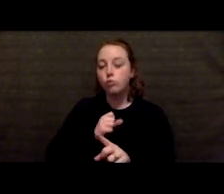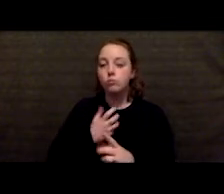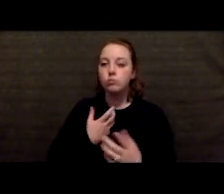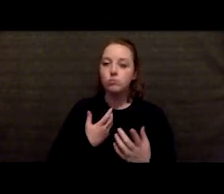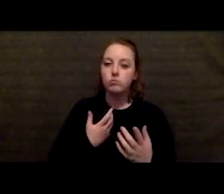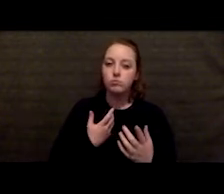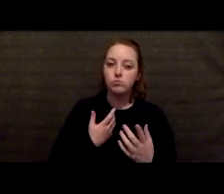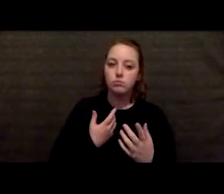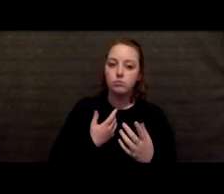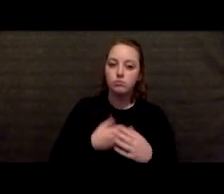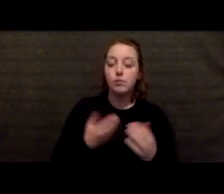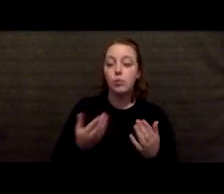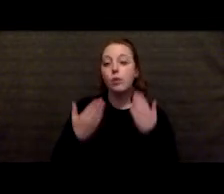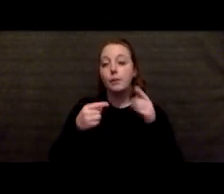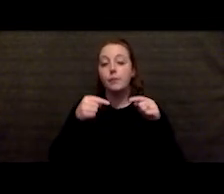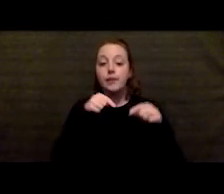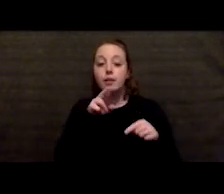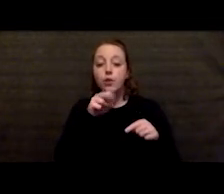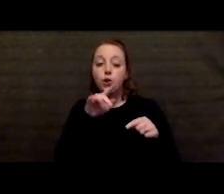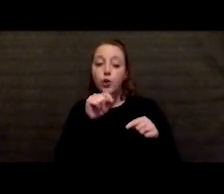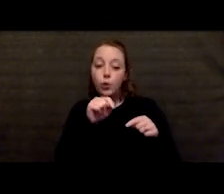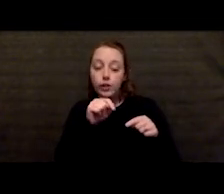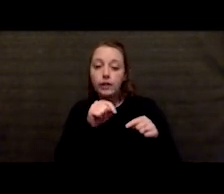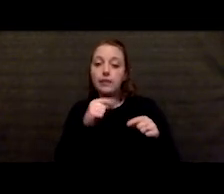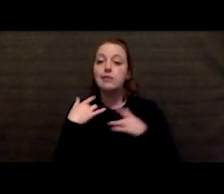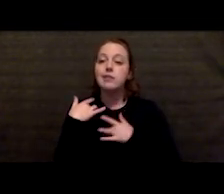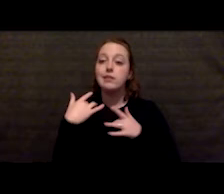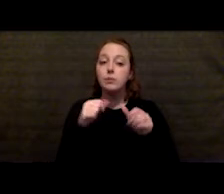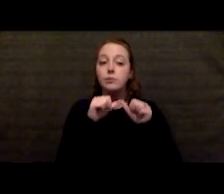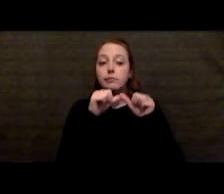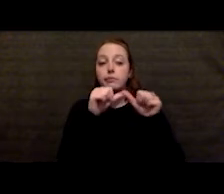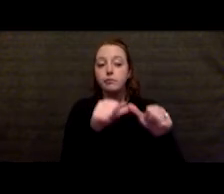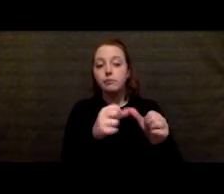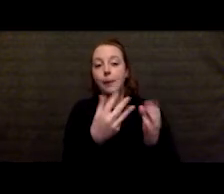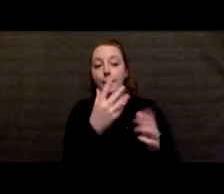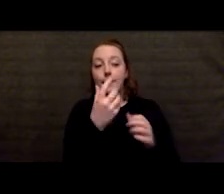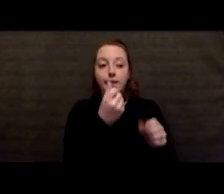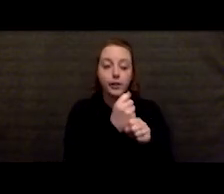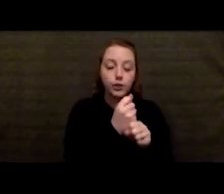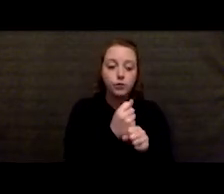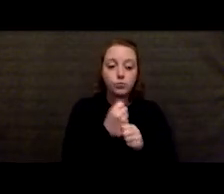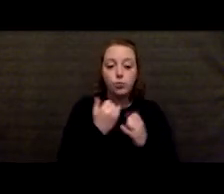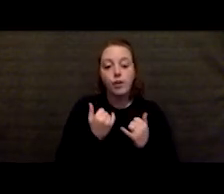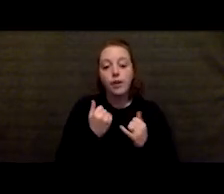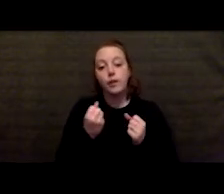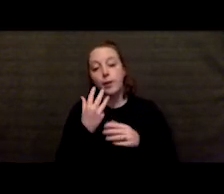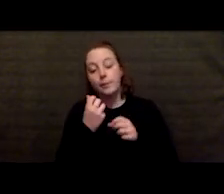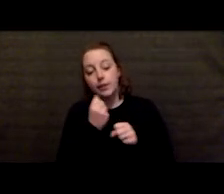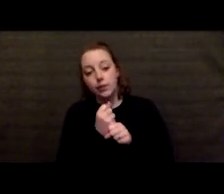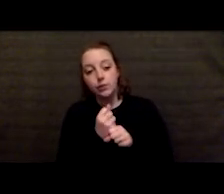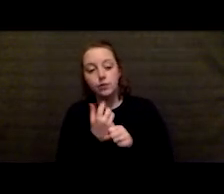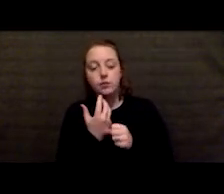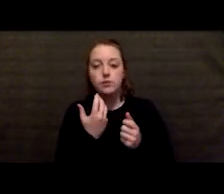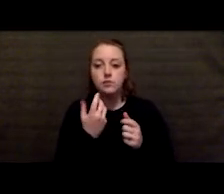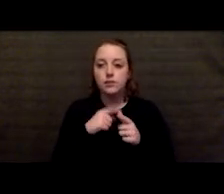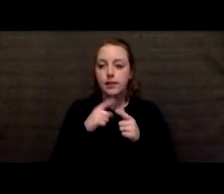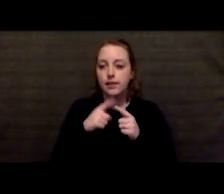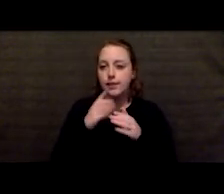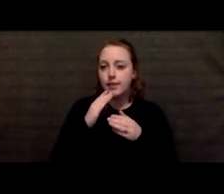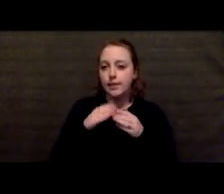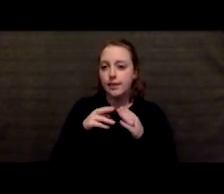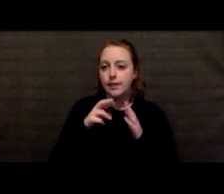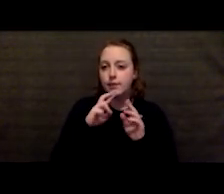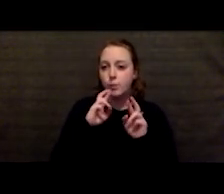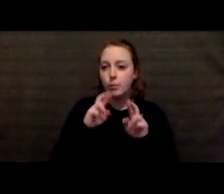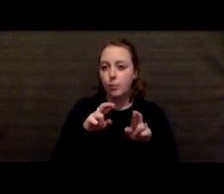the lifespan of this unit is such and such, and they just tell you that. And then at the end of the report, they give you